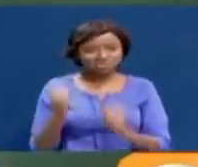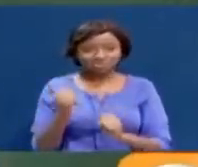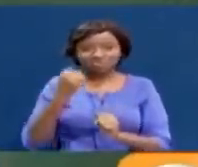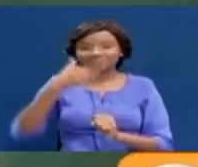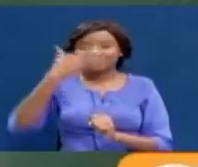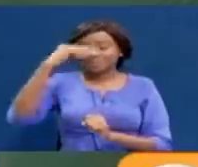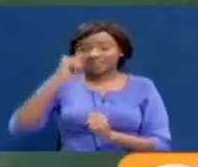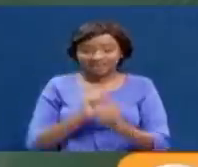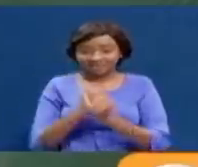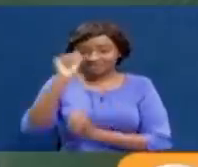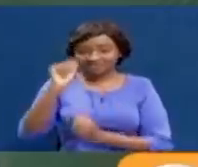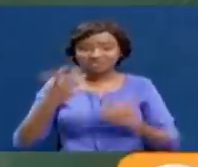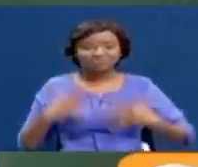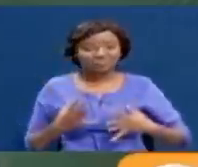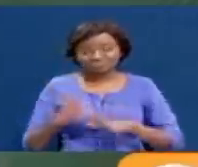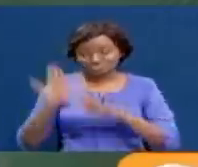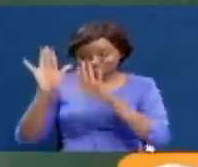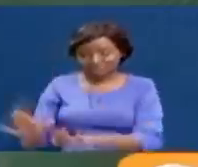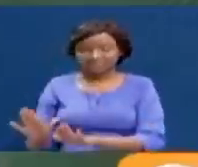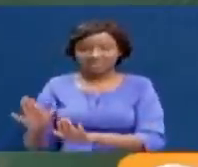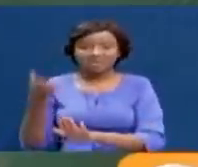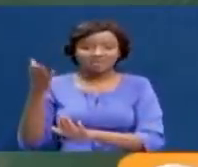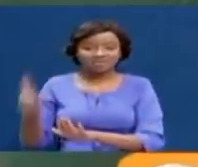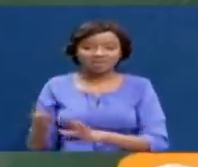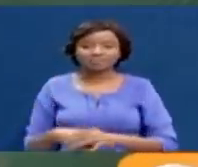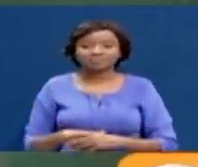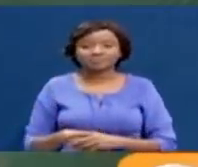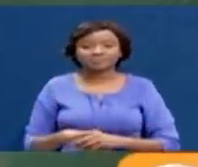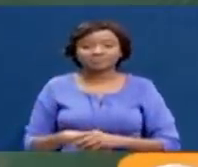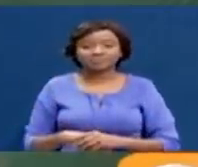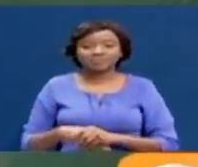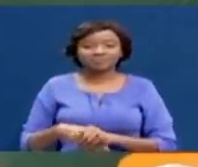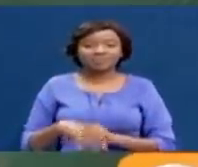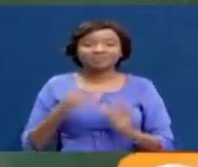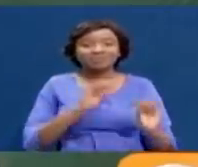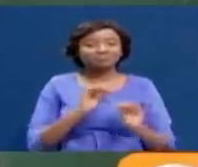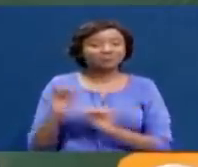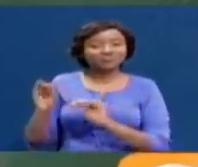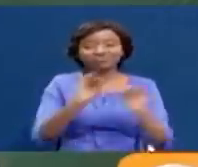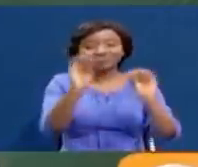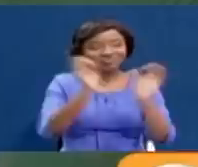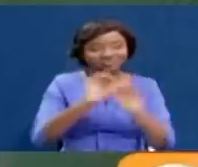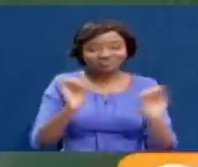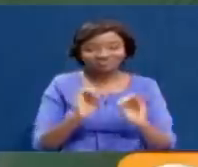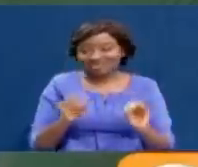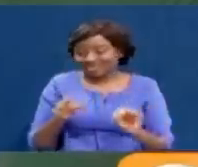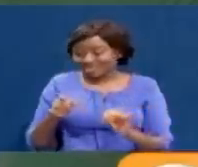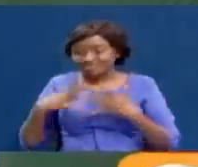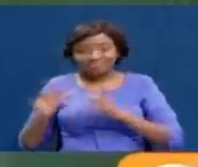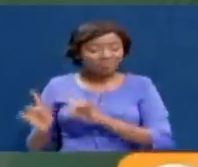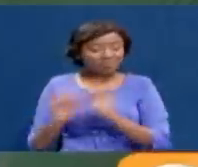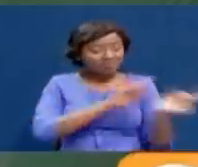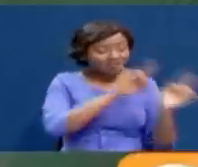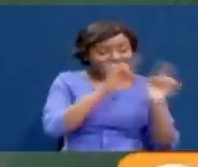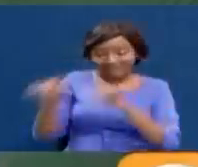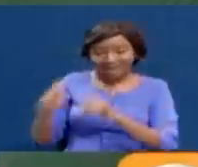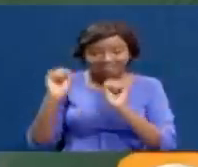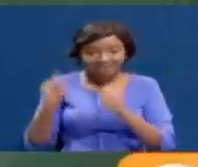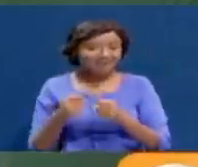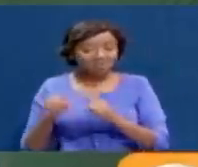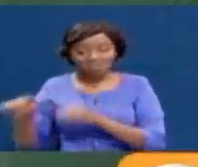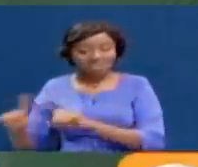days, residents of Old Town will be confined to these borders, with no movement allowed in or out in a bid to stop the spread